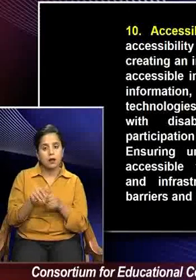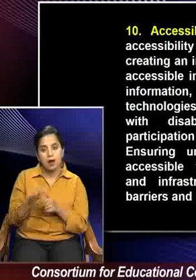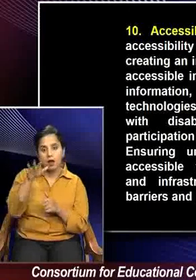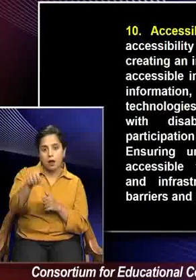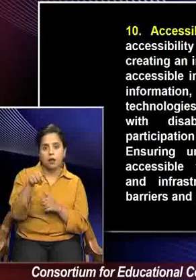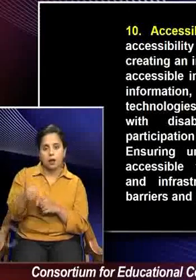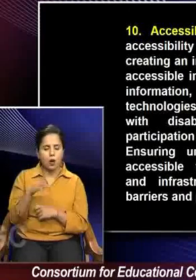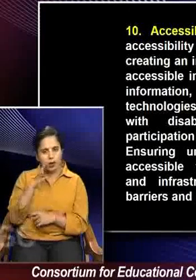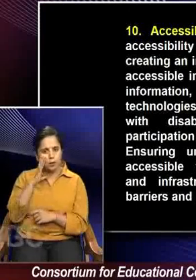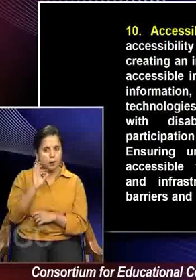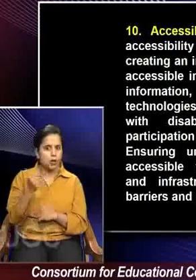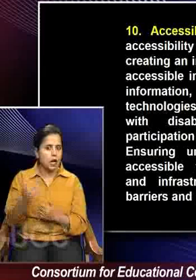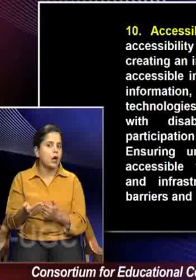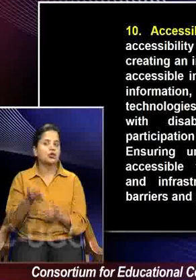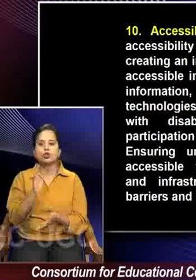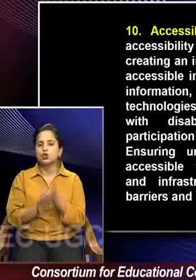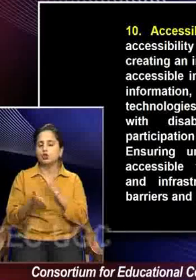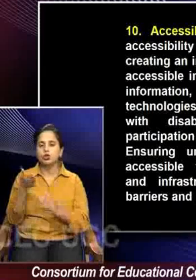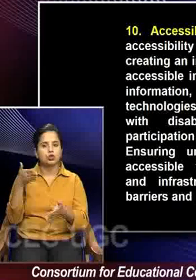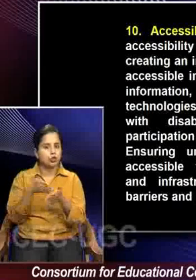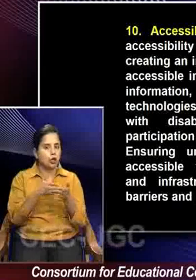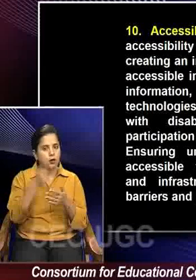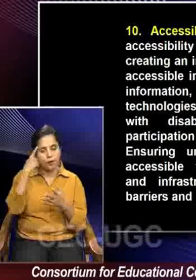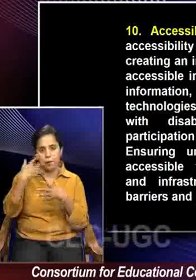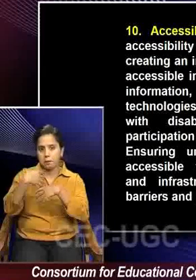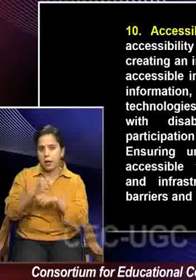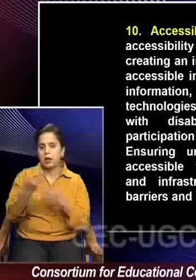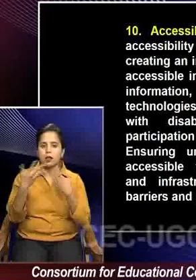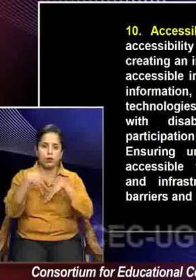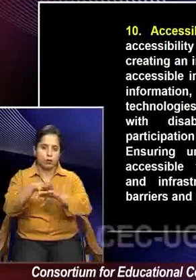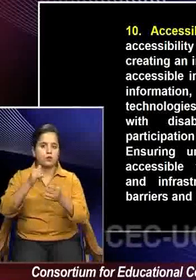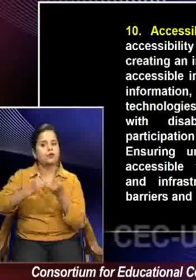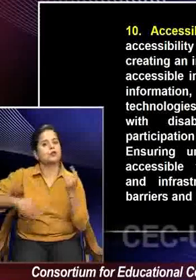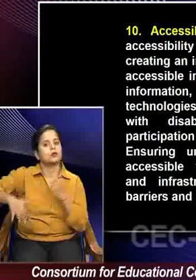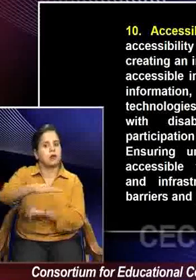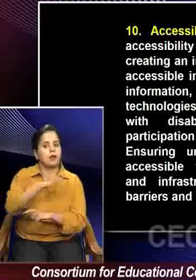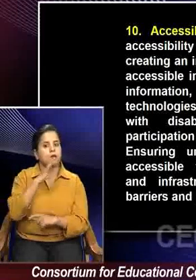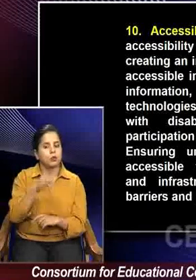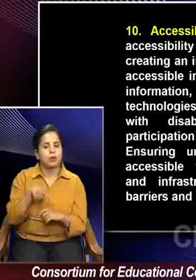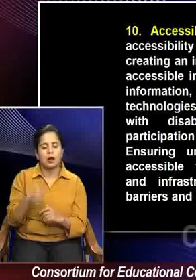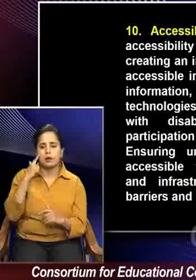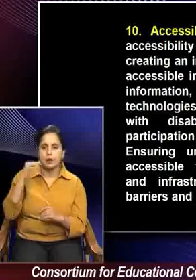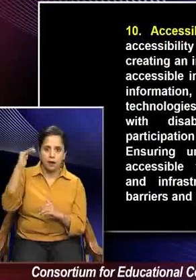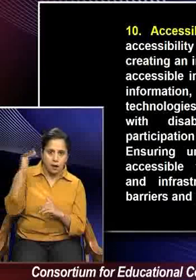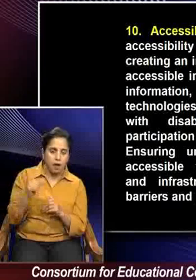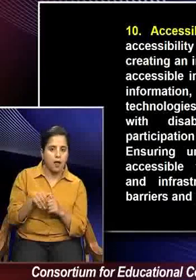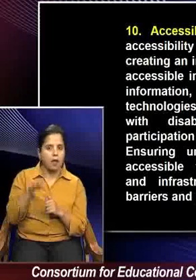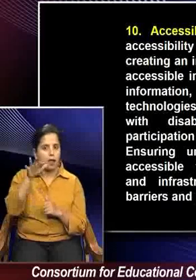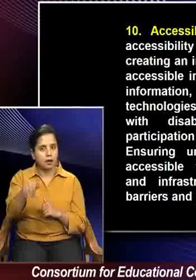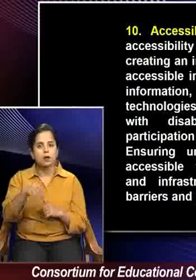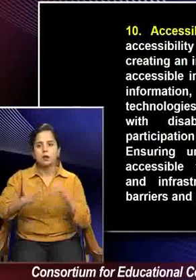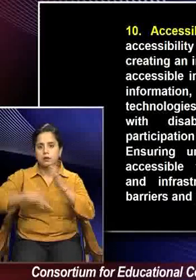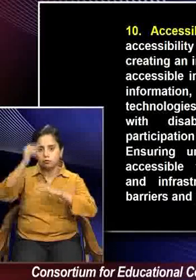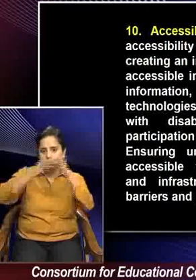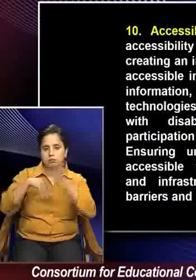a significant challenge for creating an inclusive society. The lack of accessible